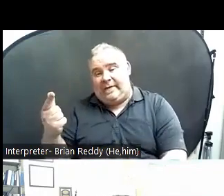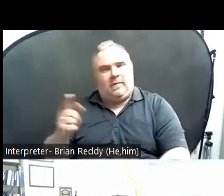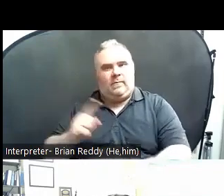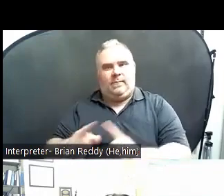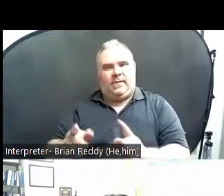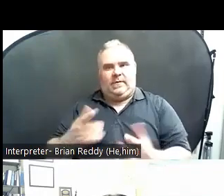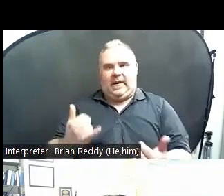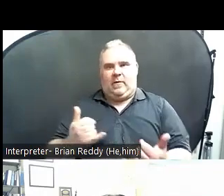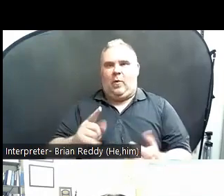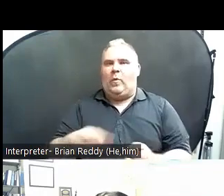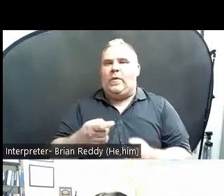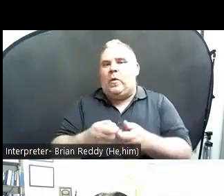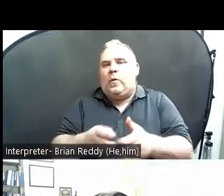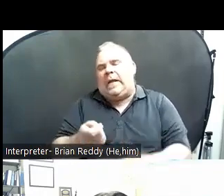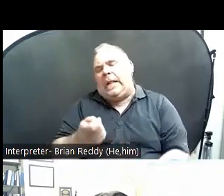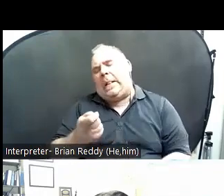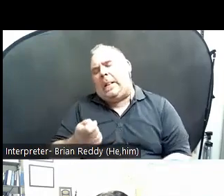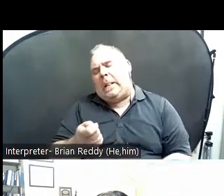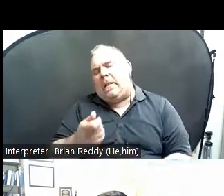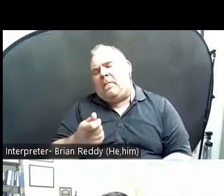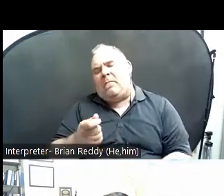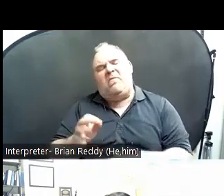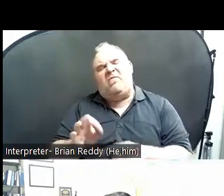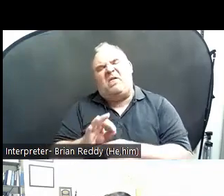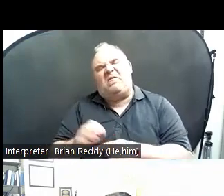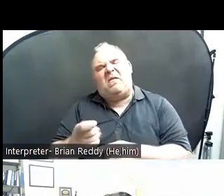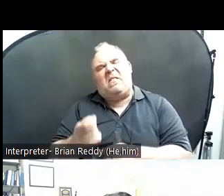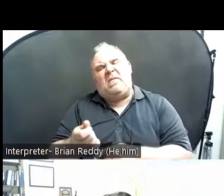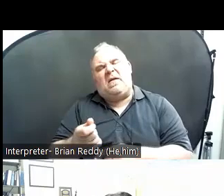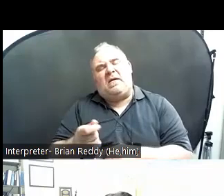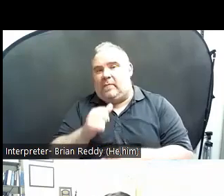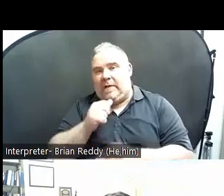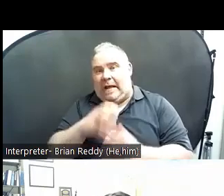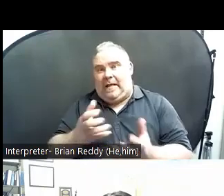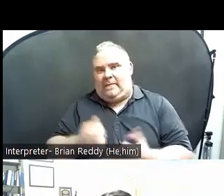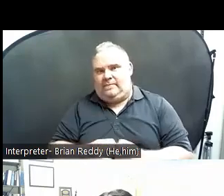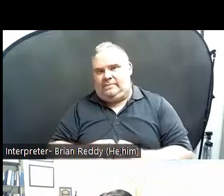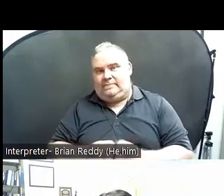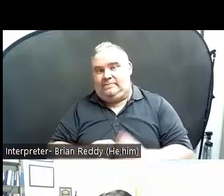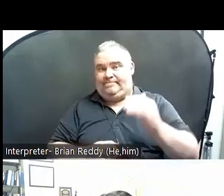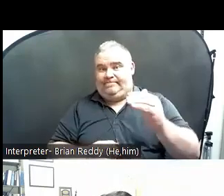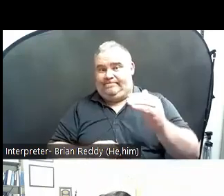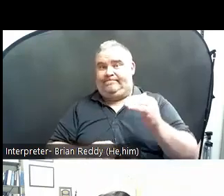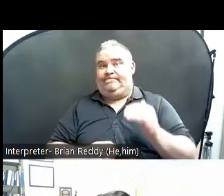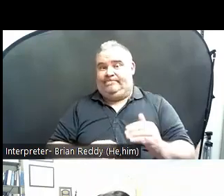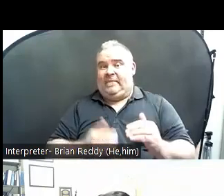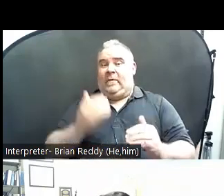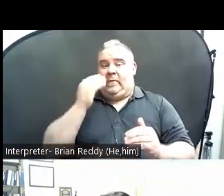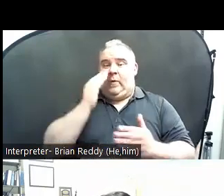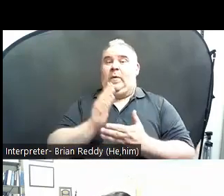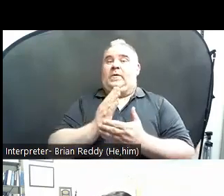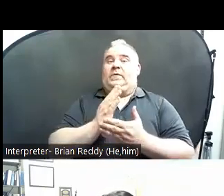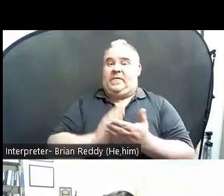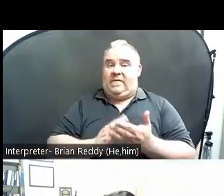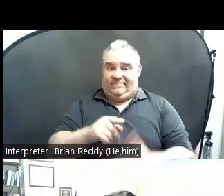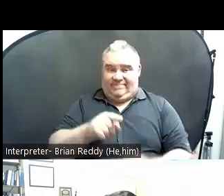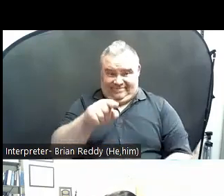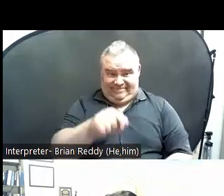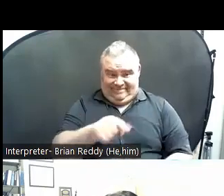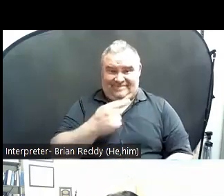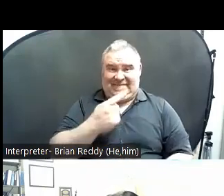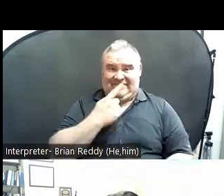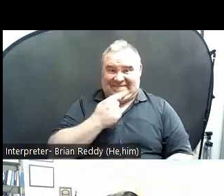they're only losing just a little bit of function rather than a lot more. We also know that there's people who are subjected